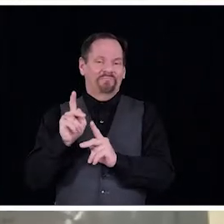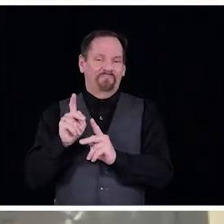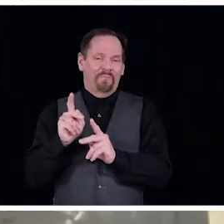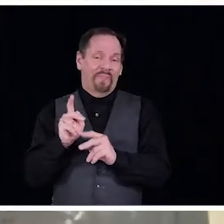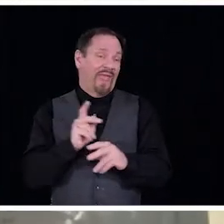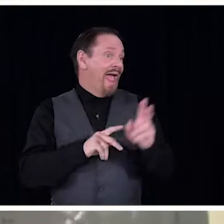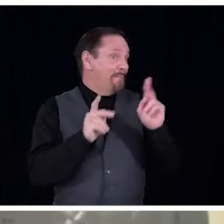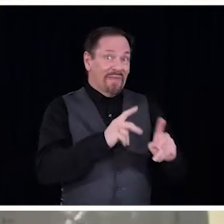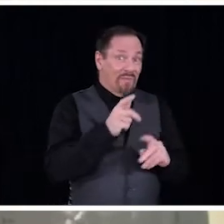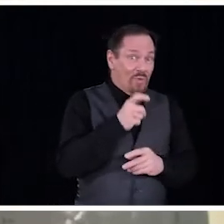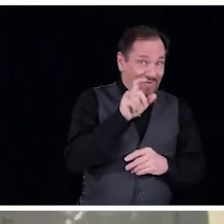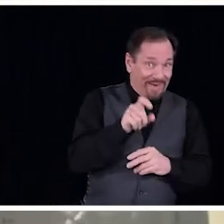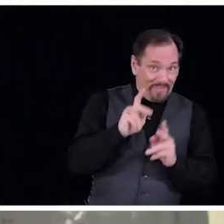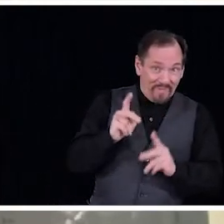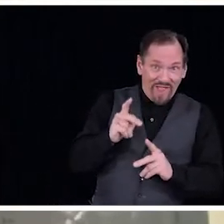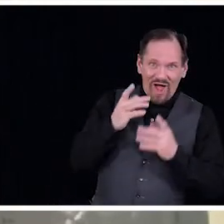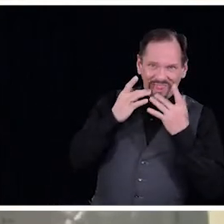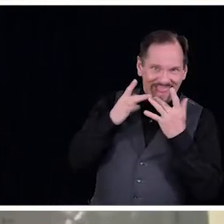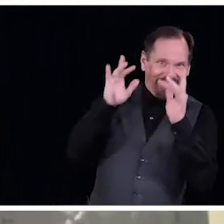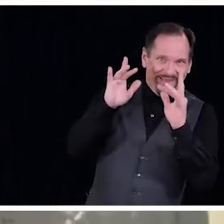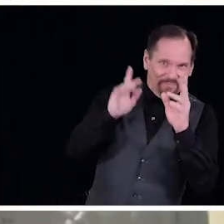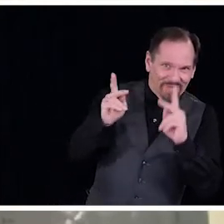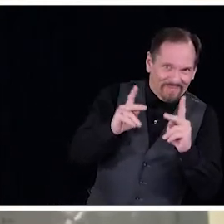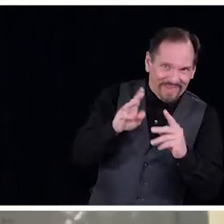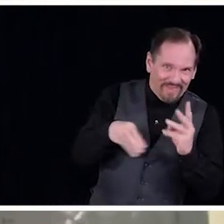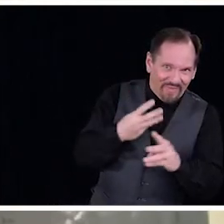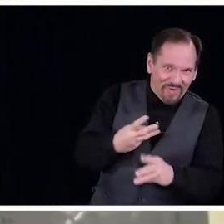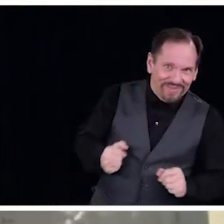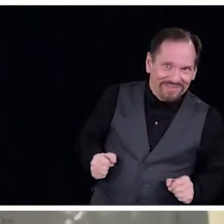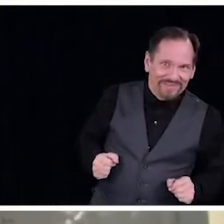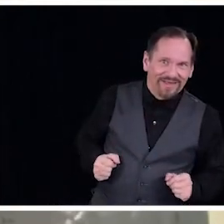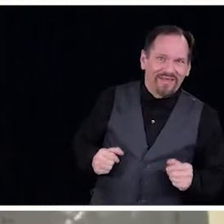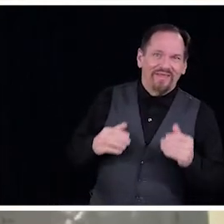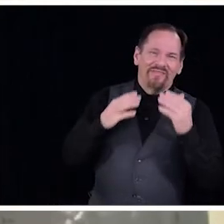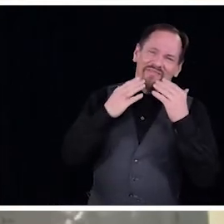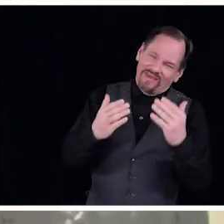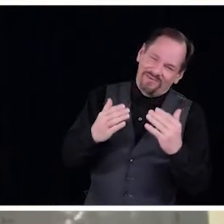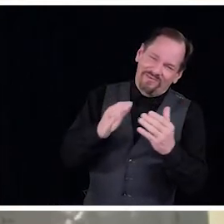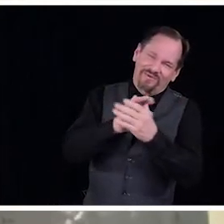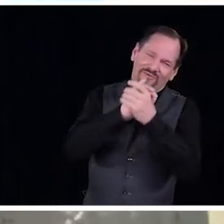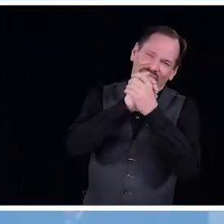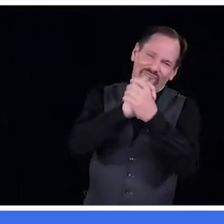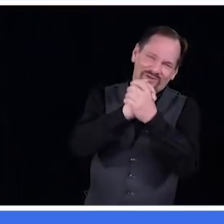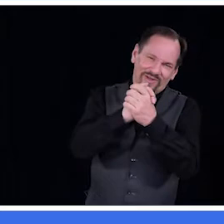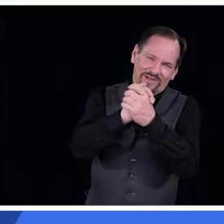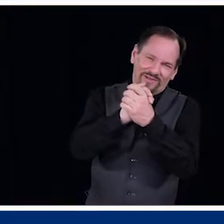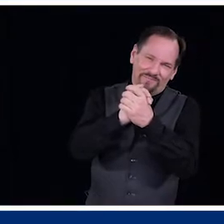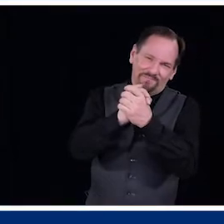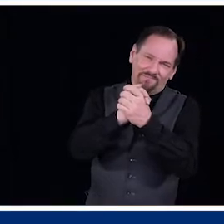people are the luckiest people in the world. Thank you and congratulations.